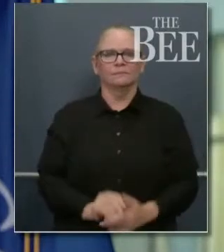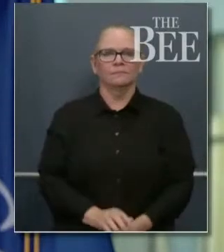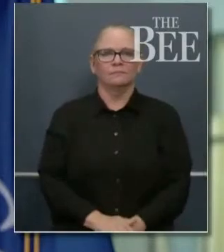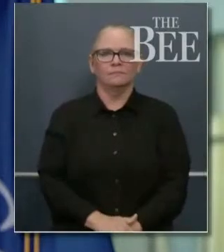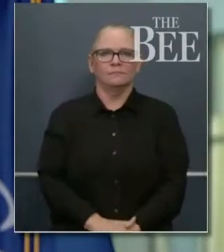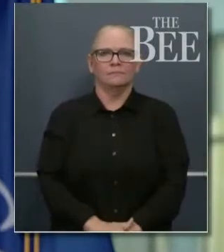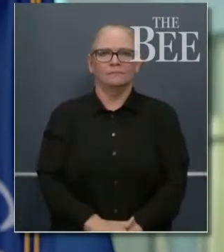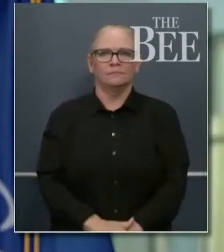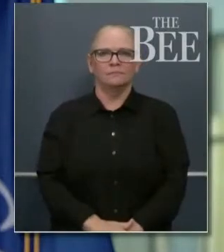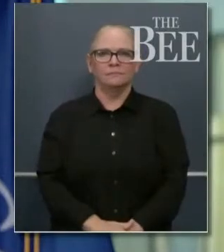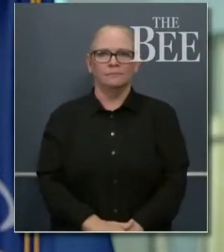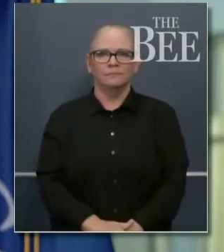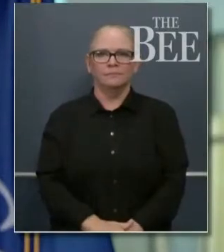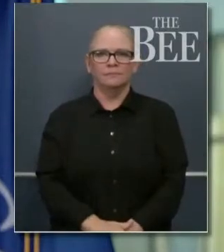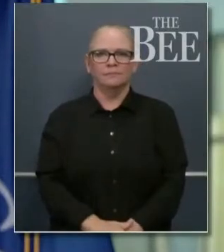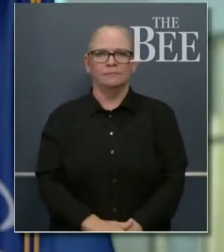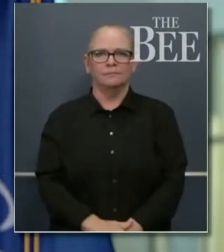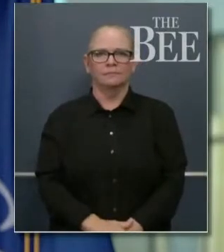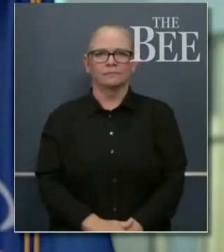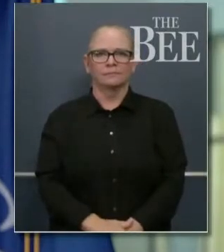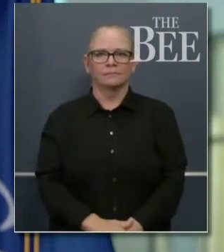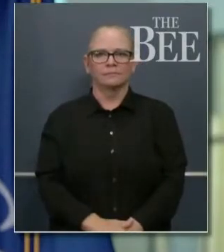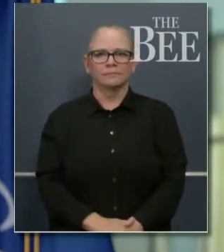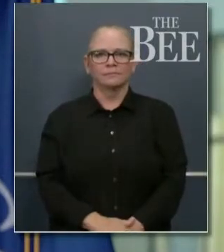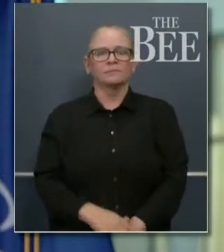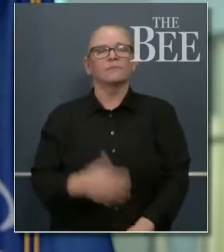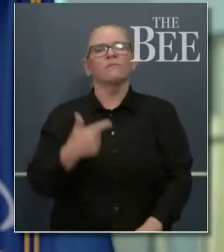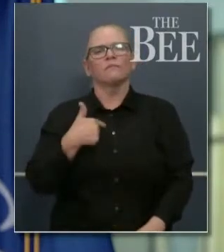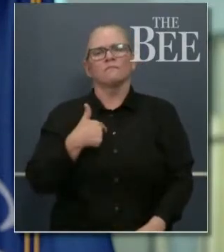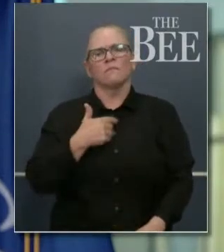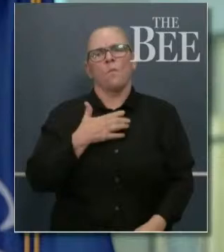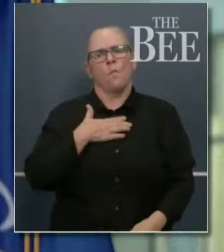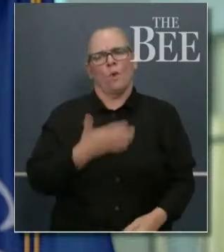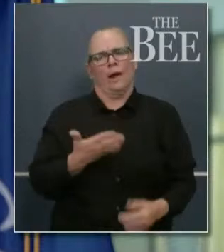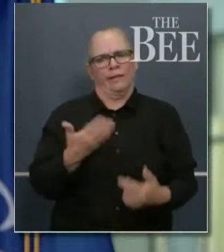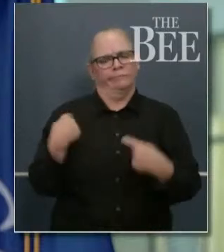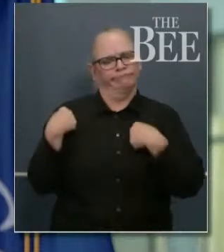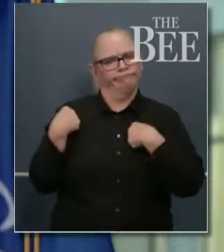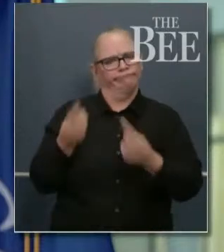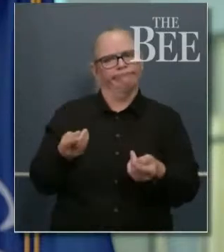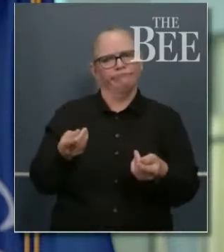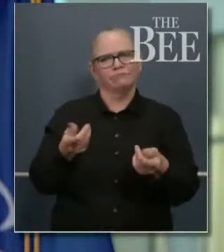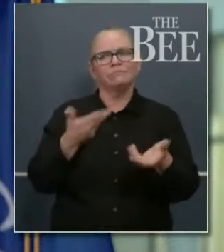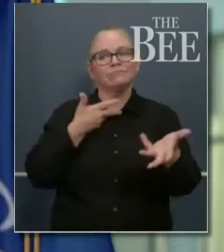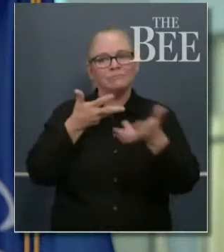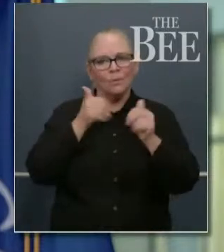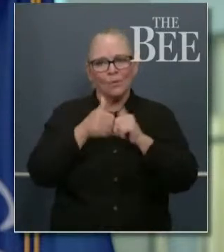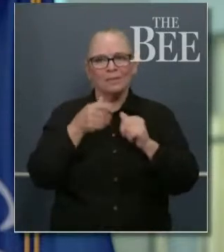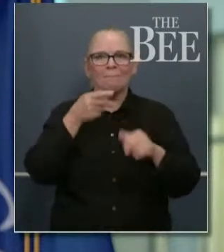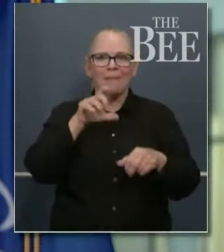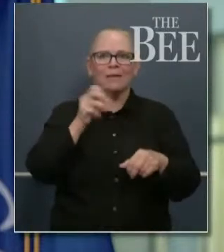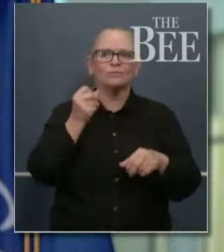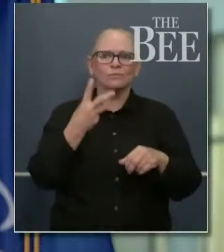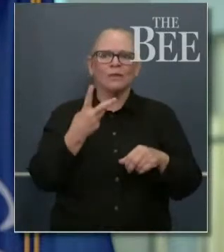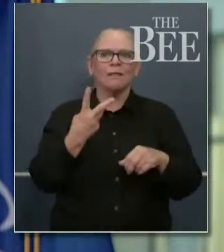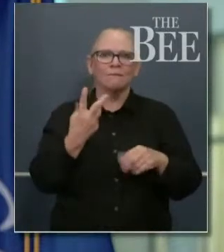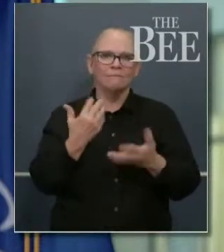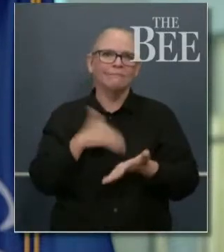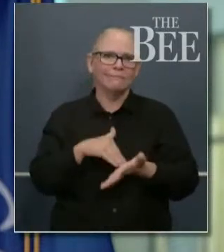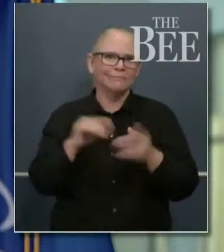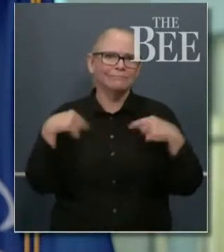are certainly willing to engage and have now engaged the Pac-12 in that discussion as